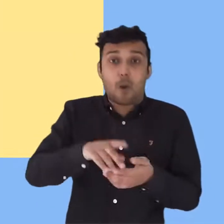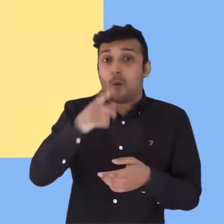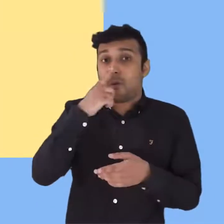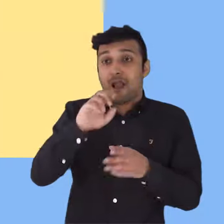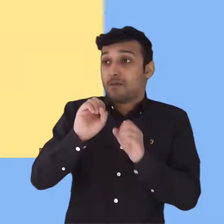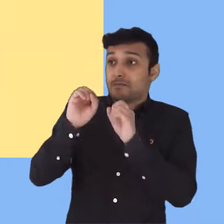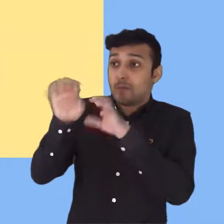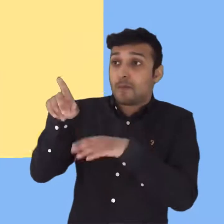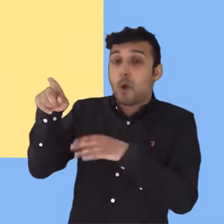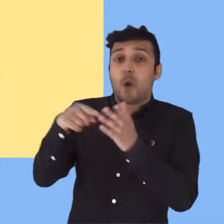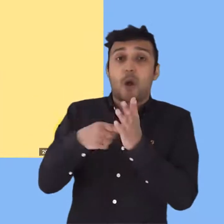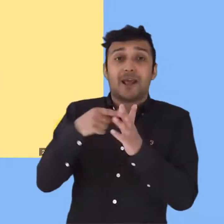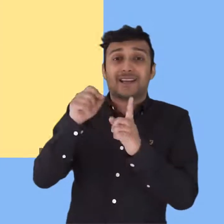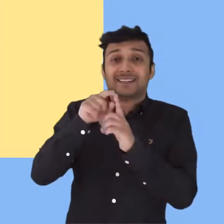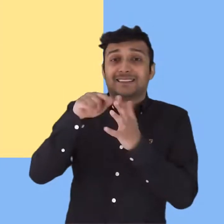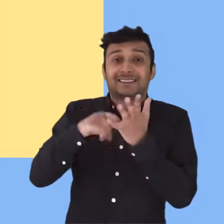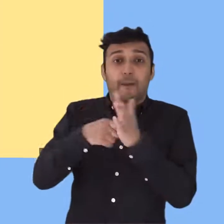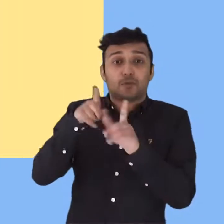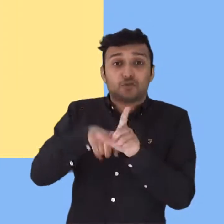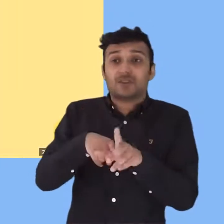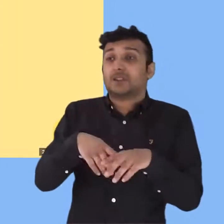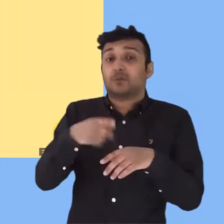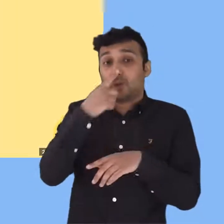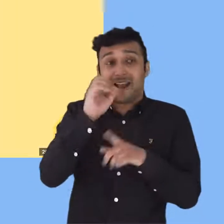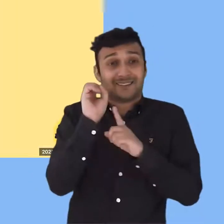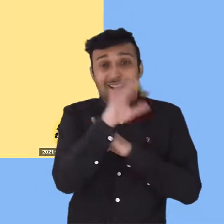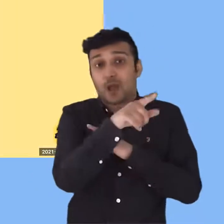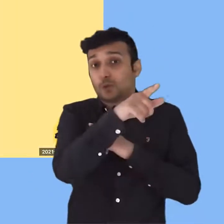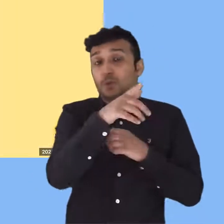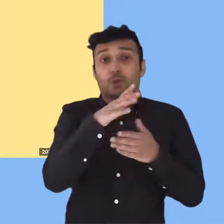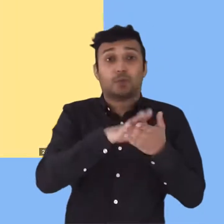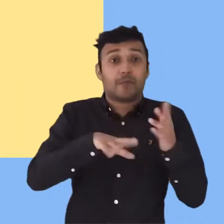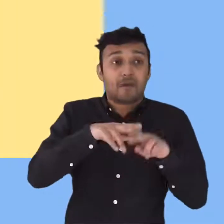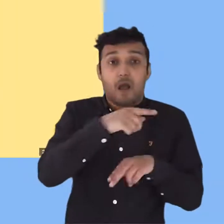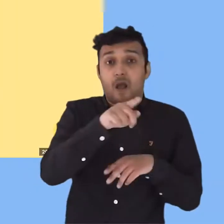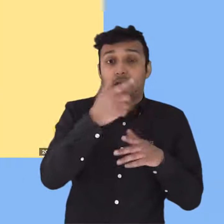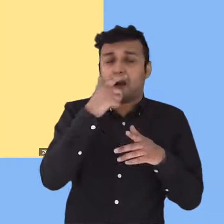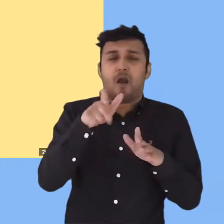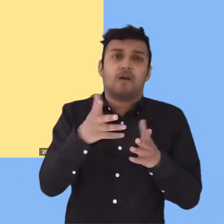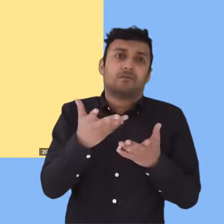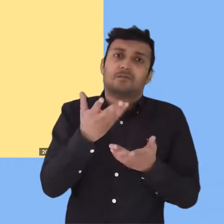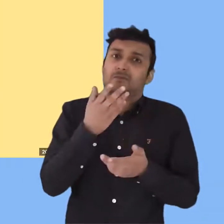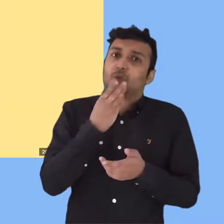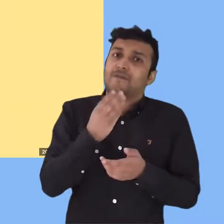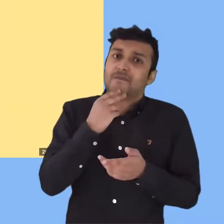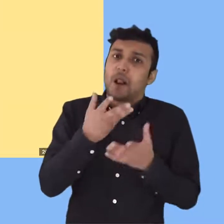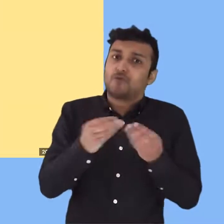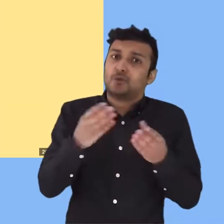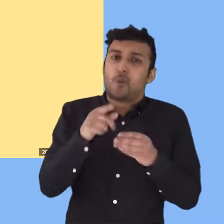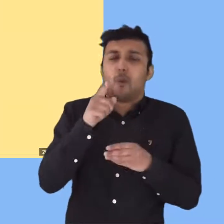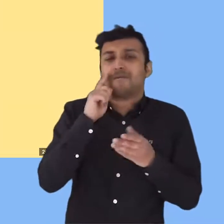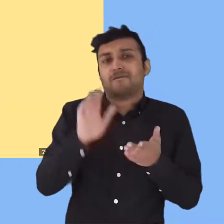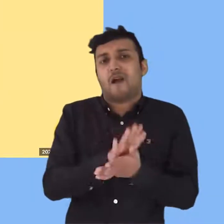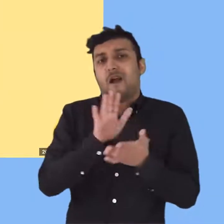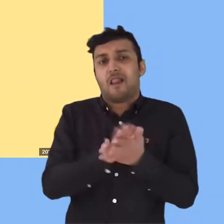on Tapestry, you can send them home to parents. It's a really helpful resource and some fun and simple activities for